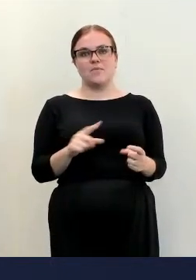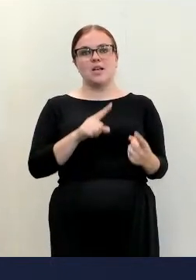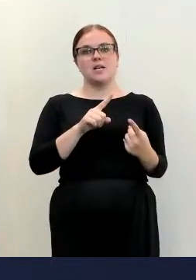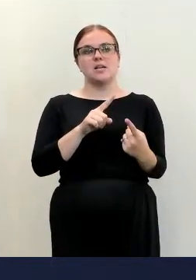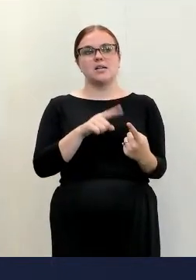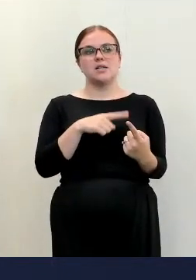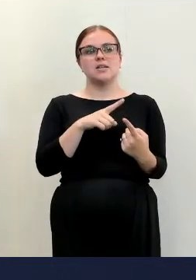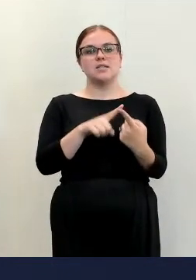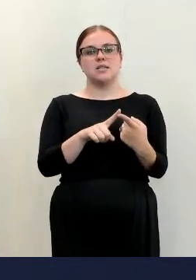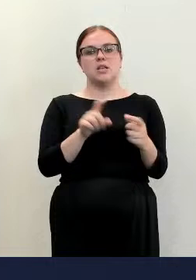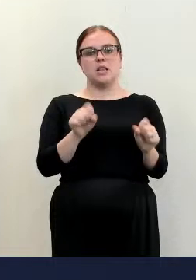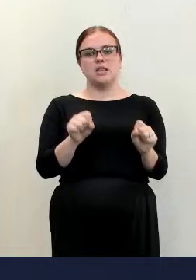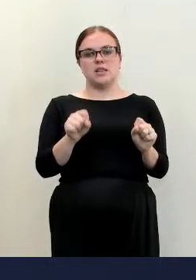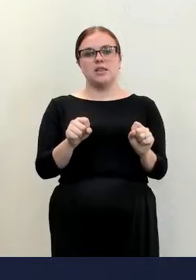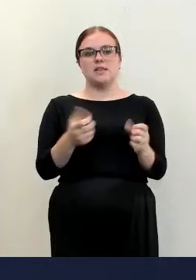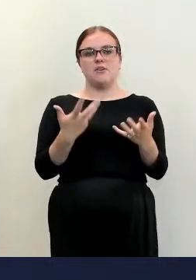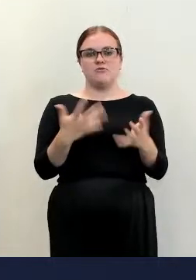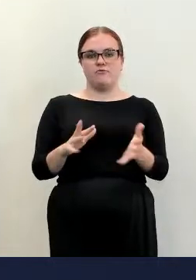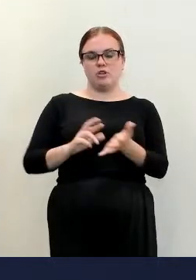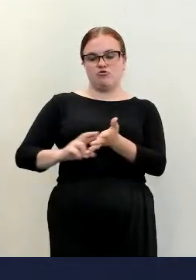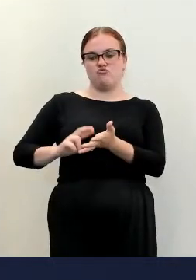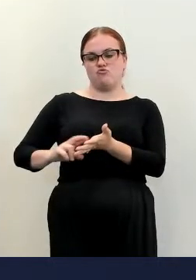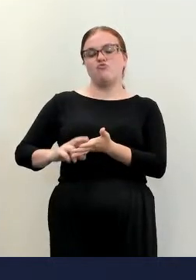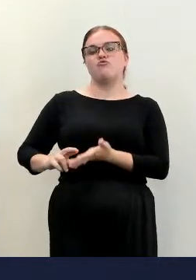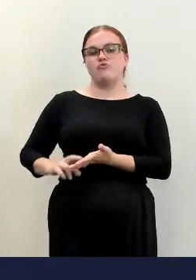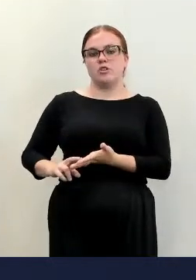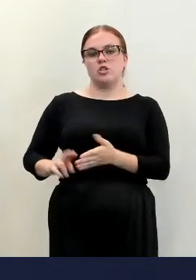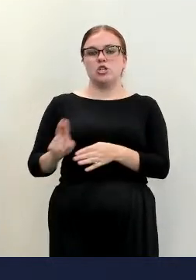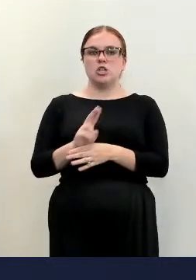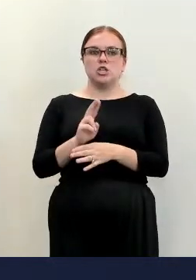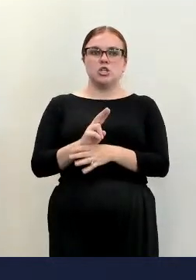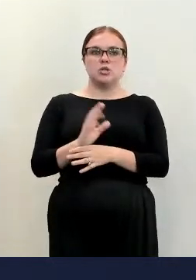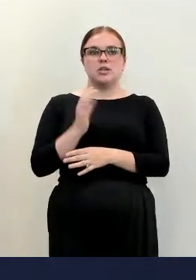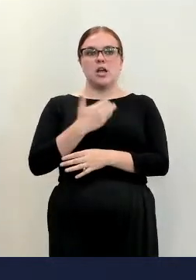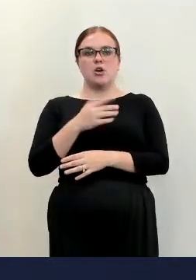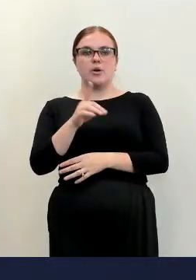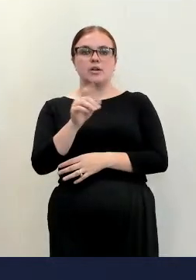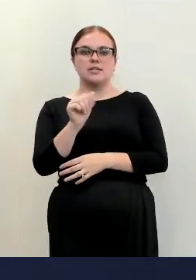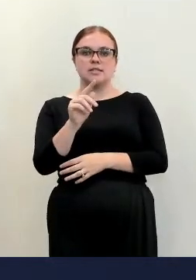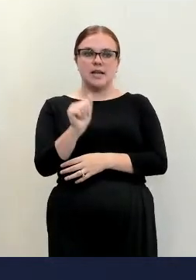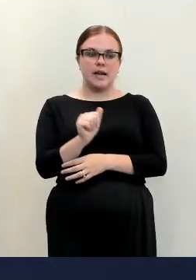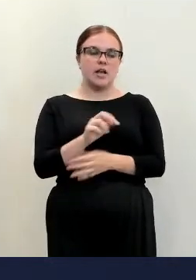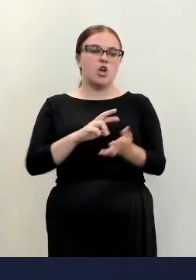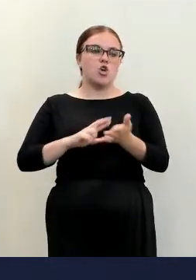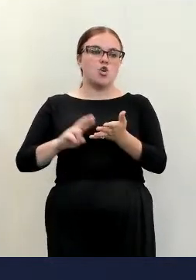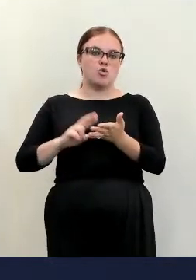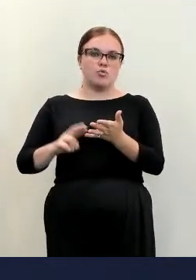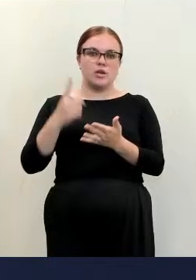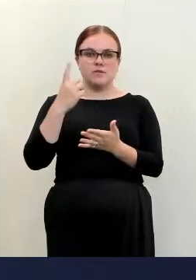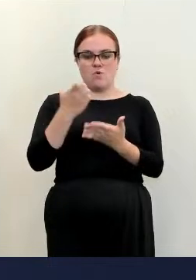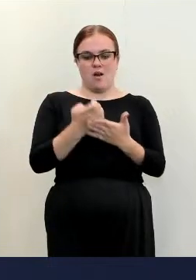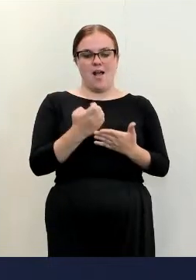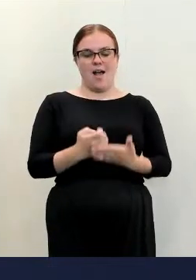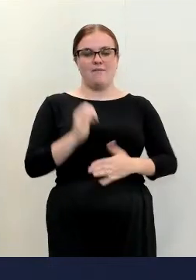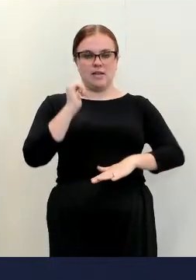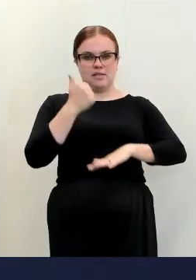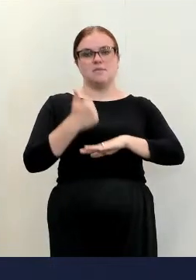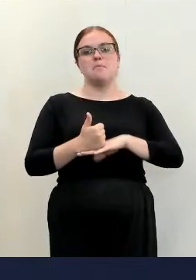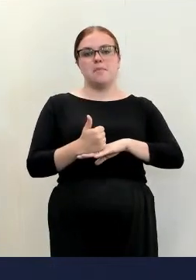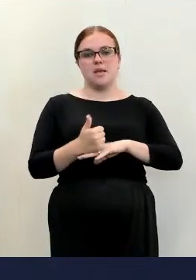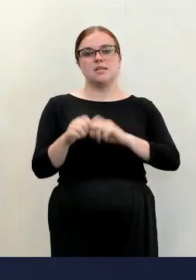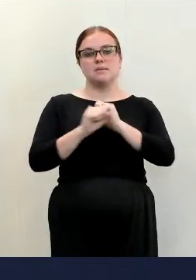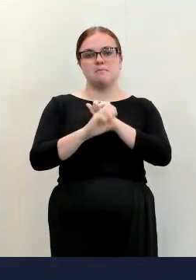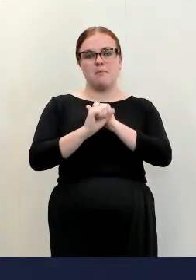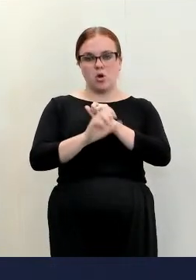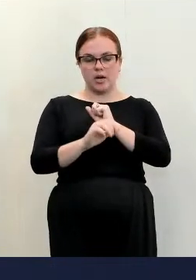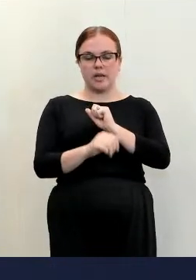complete their pretty in-depth research using looking at our data, doing research for evidence-based